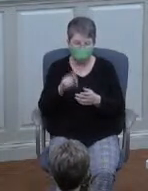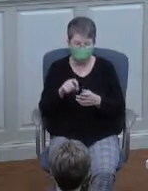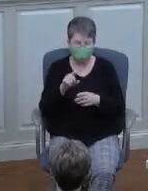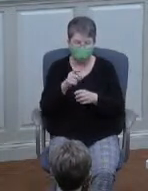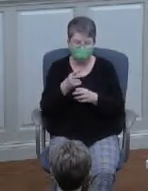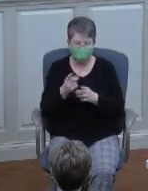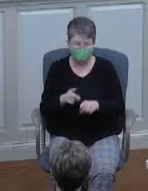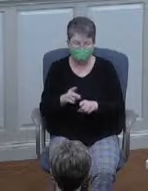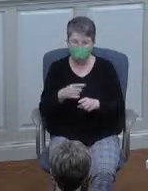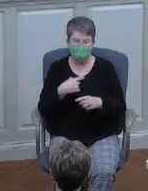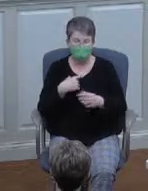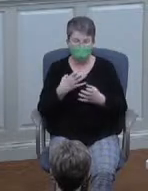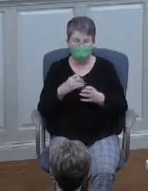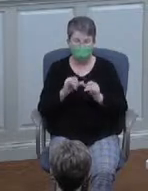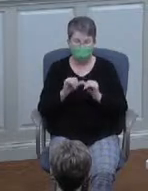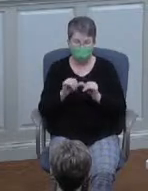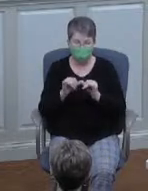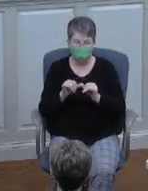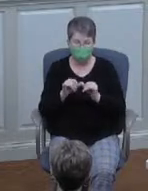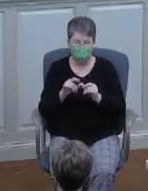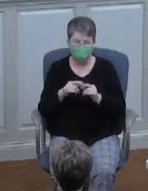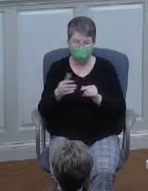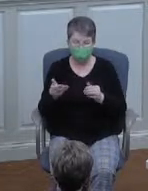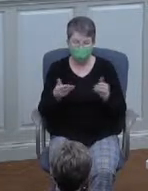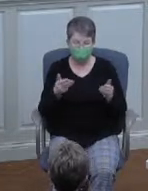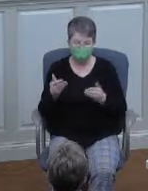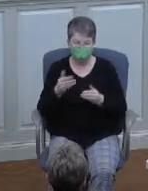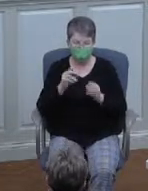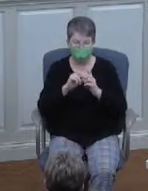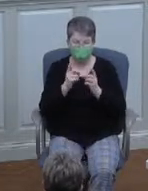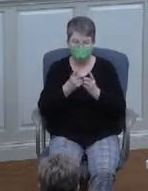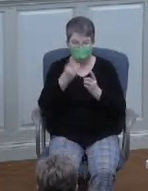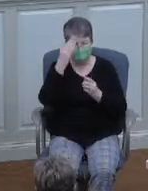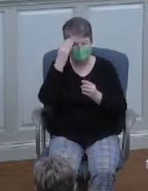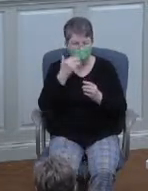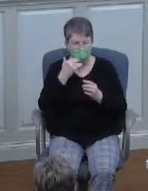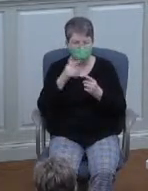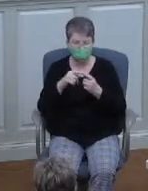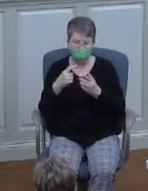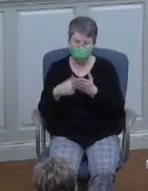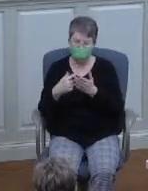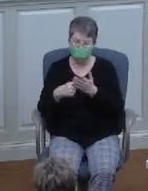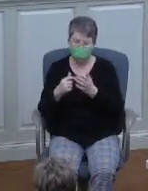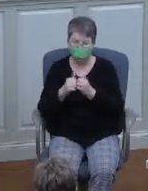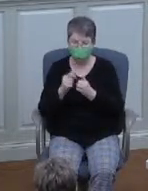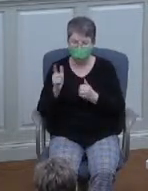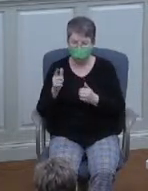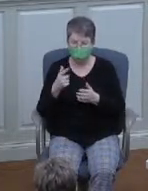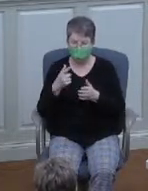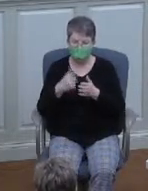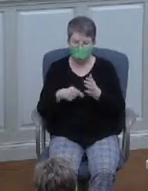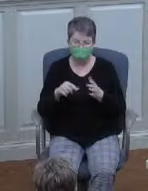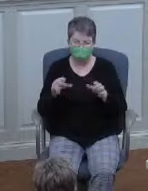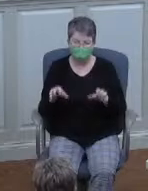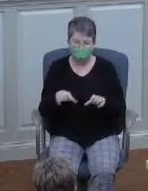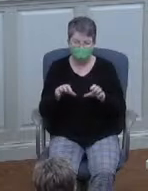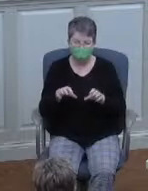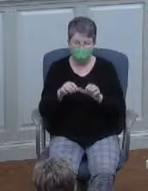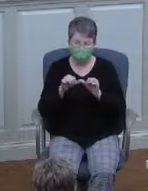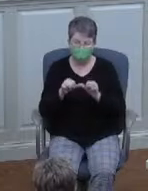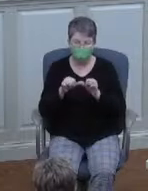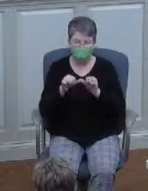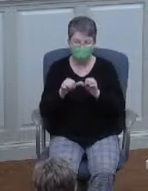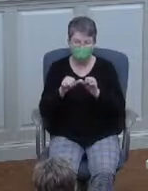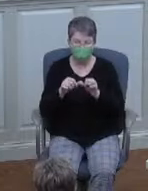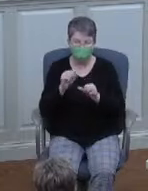like to do is continue to invite department heads to discuss with you what is actively and ongoing, so that